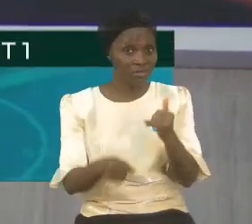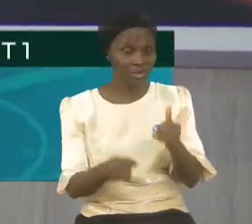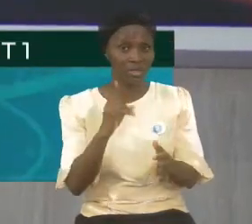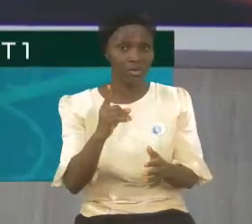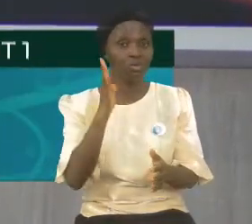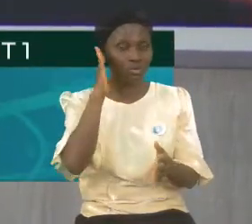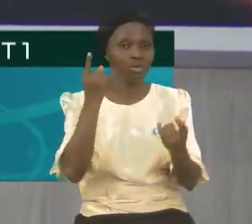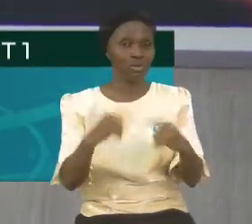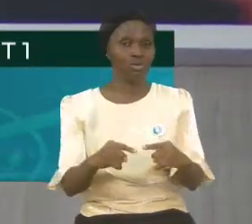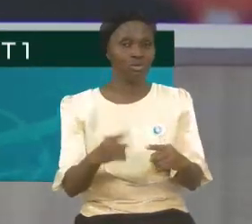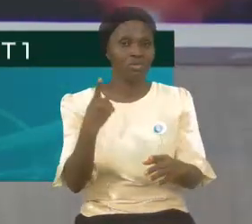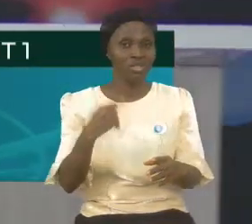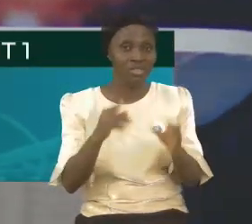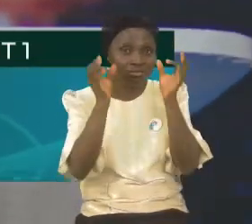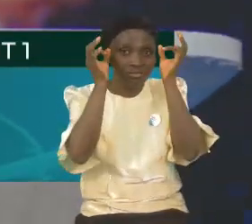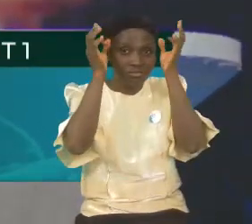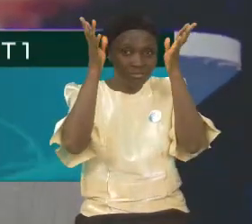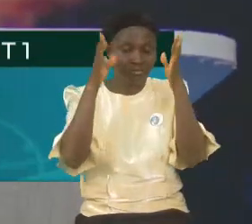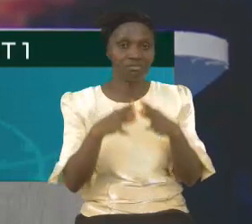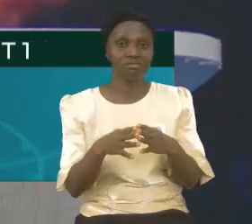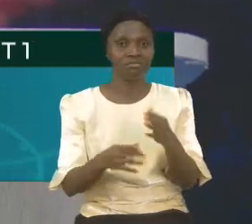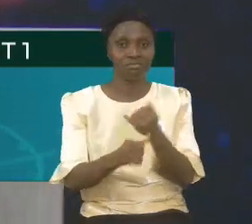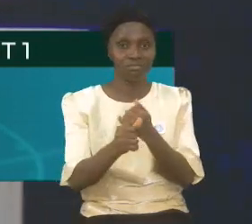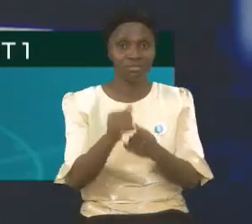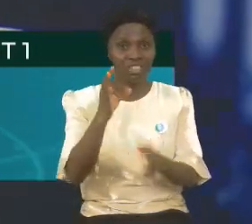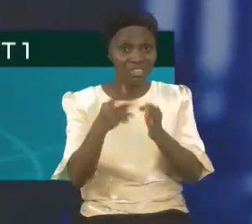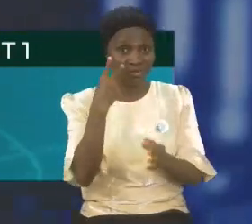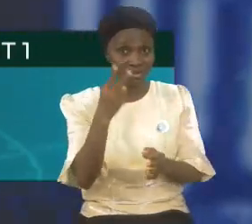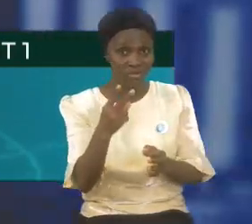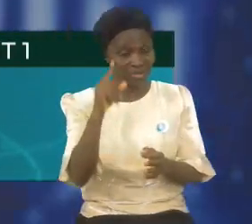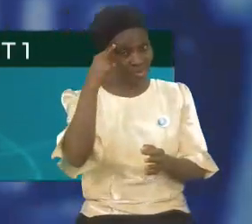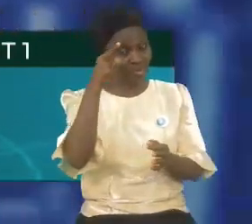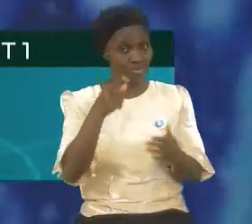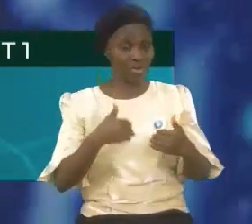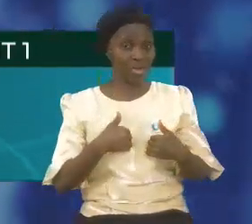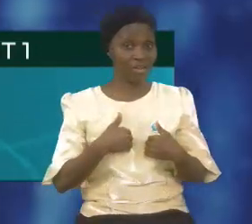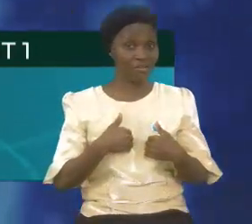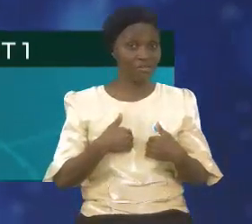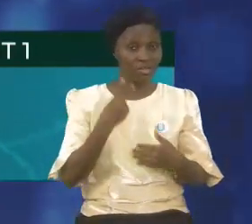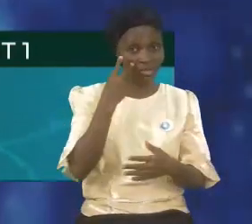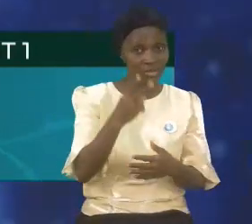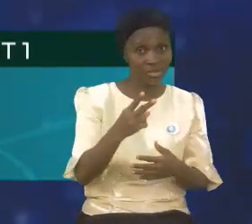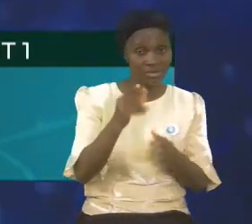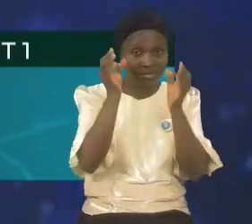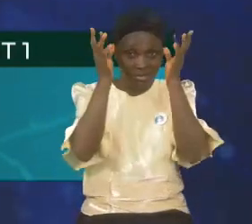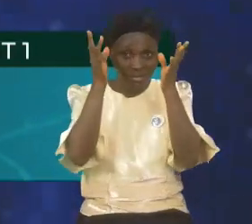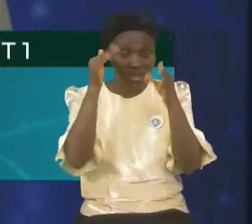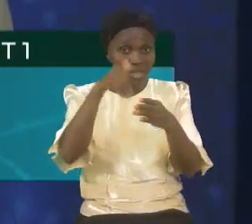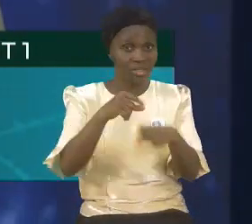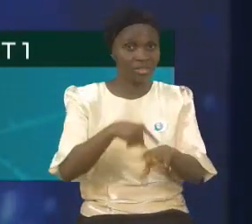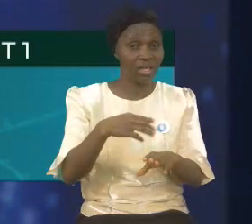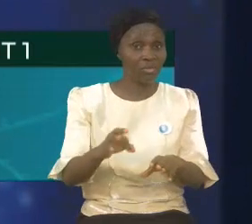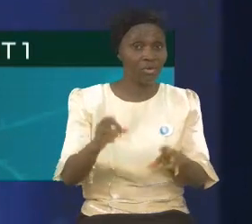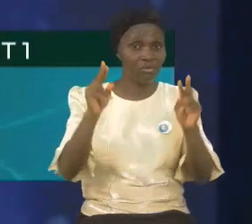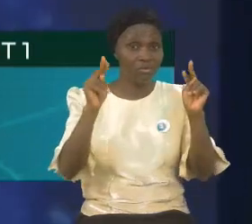brutality. If you thought you had seen cruelty and brutality, In the time of Nebuchadnezzar, you haven't